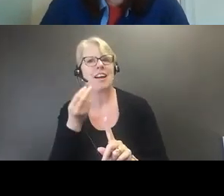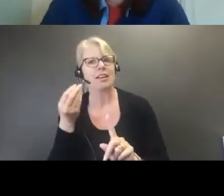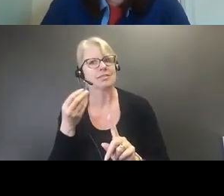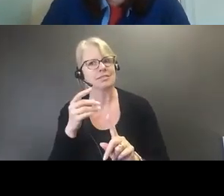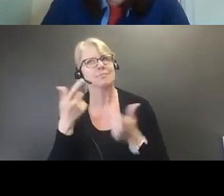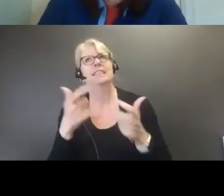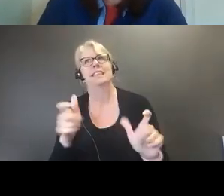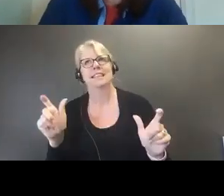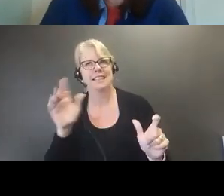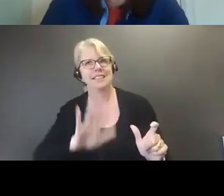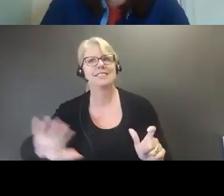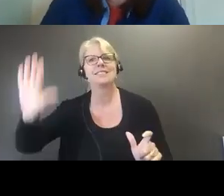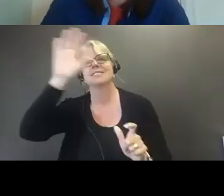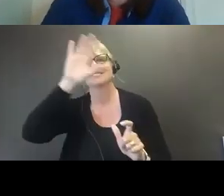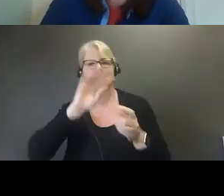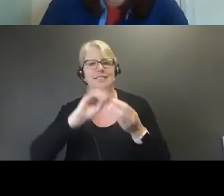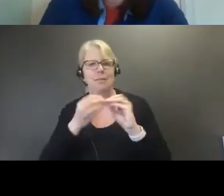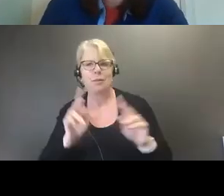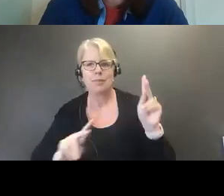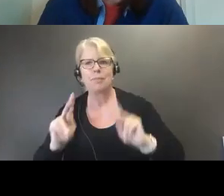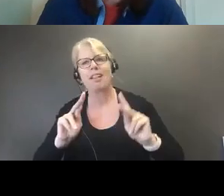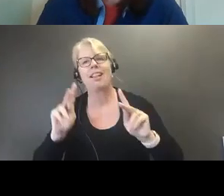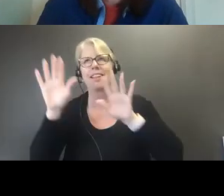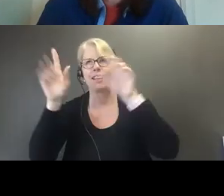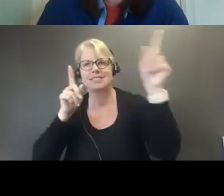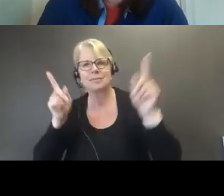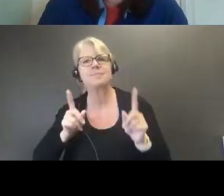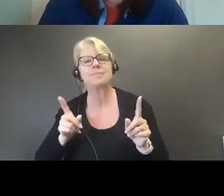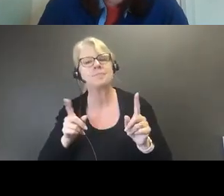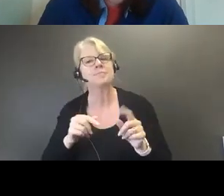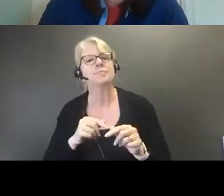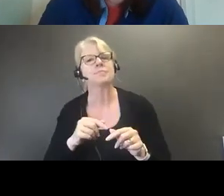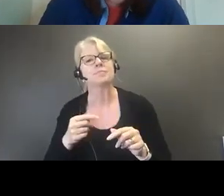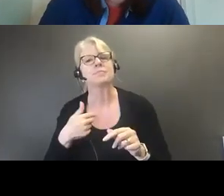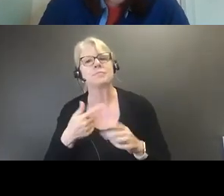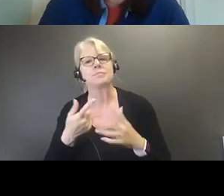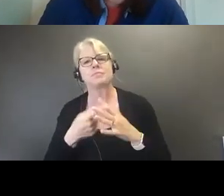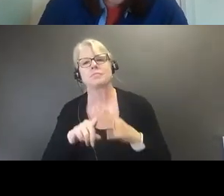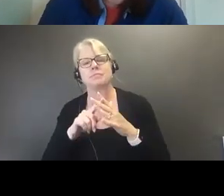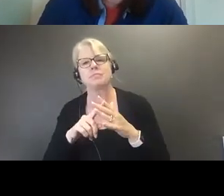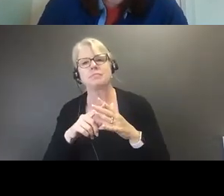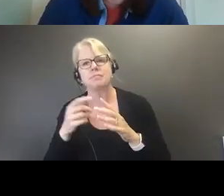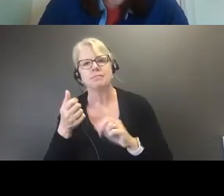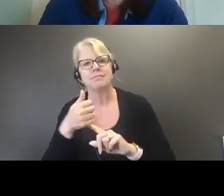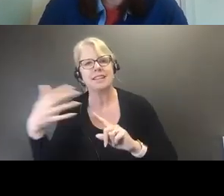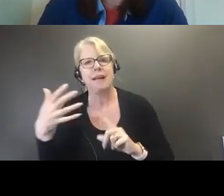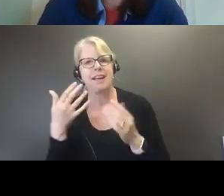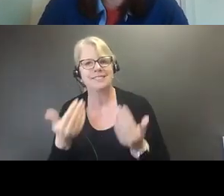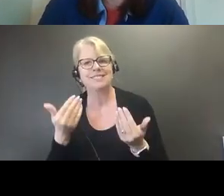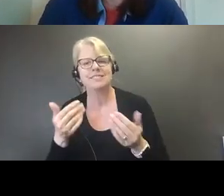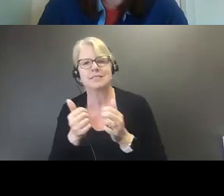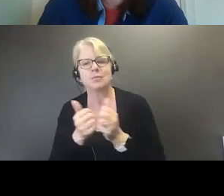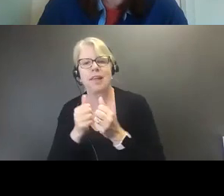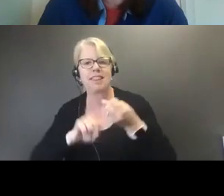in terms of population and communities in different areas. So we've really begun to expand, and it's with funding